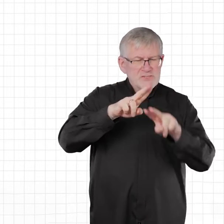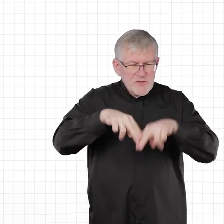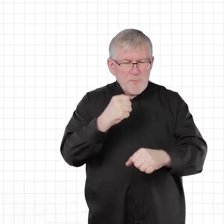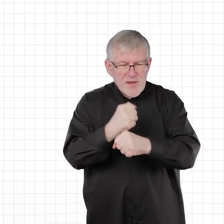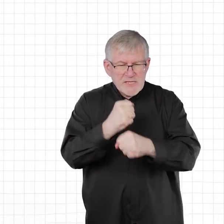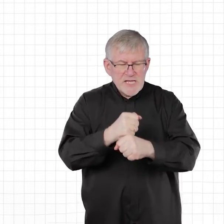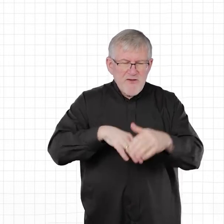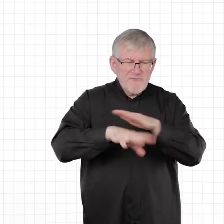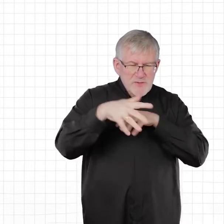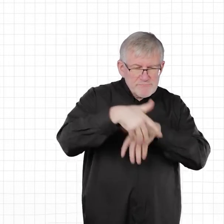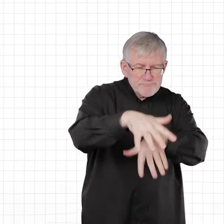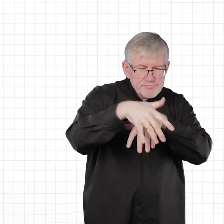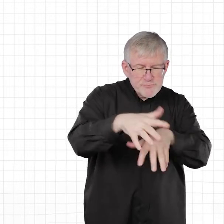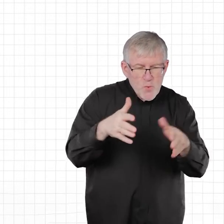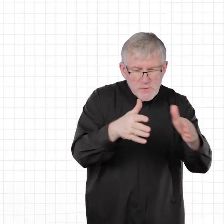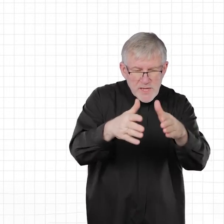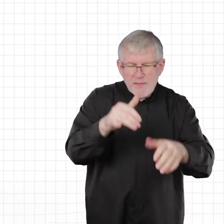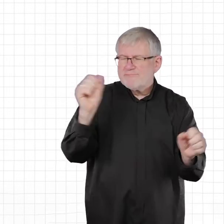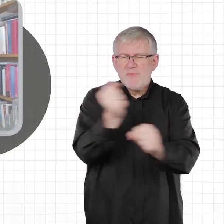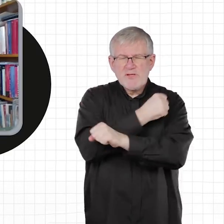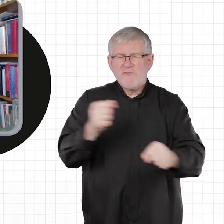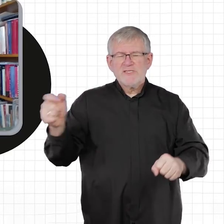to build a group around it.